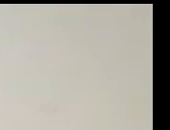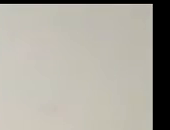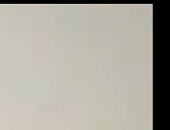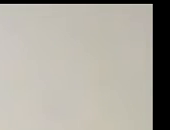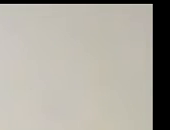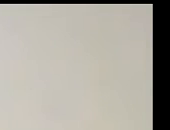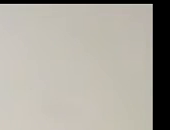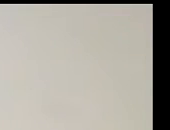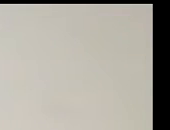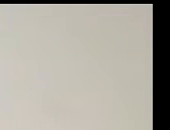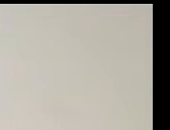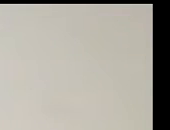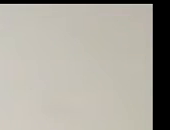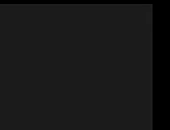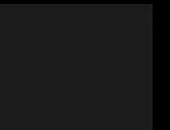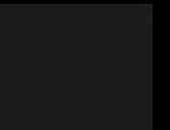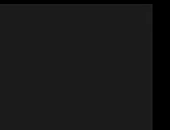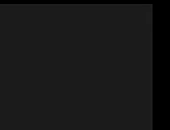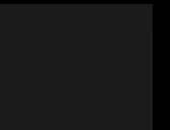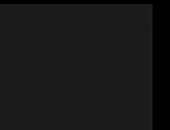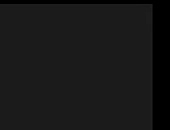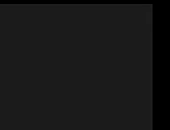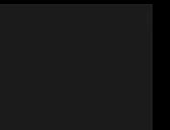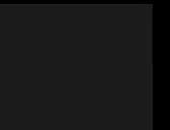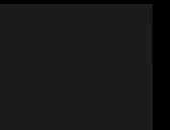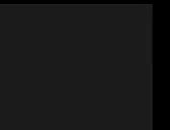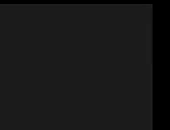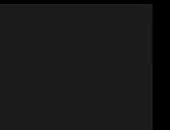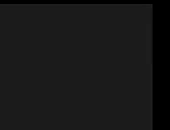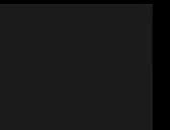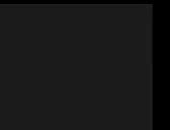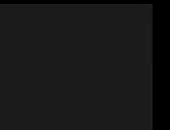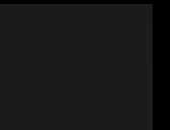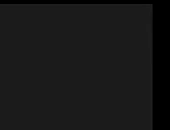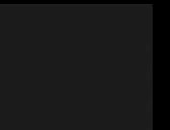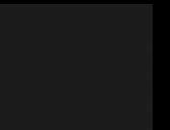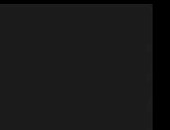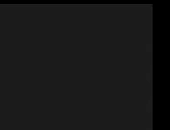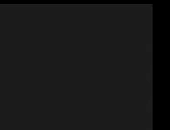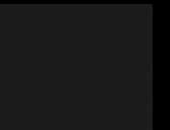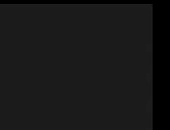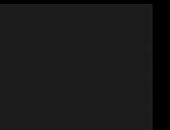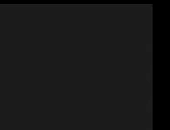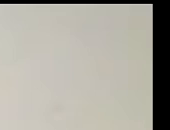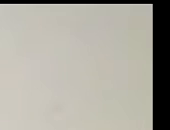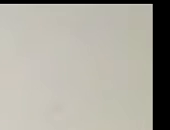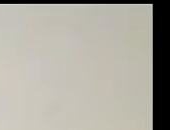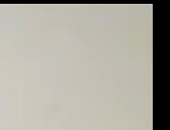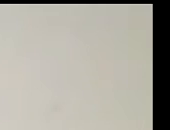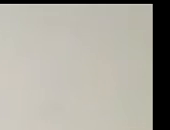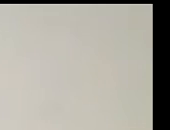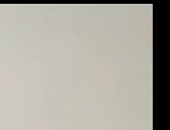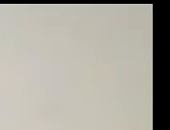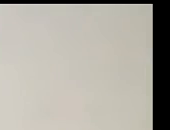But I am rolling with section four. You're having trouble with